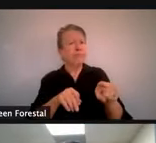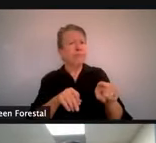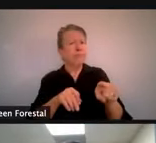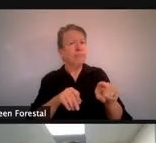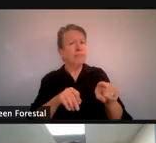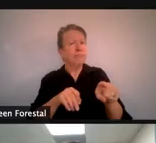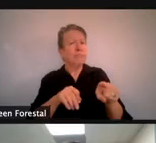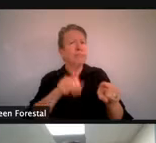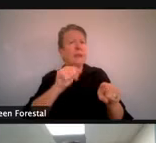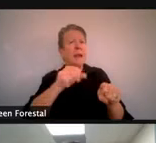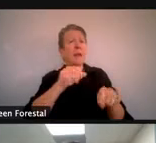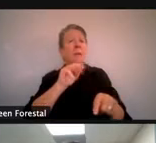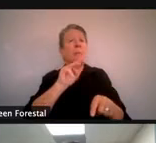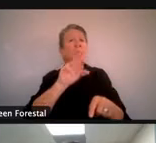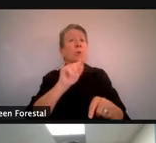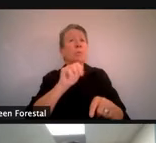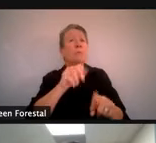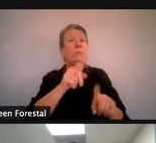Bear with us, Meg.